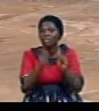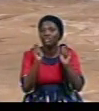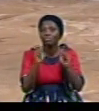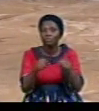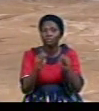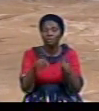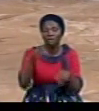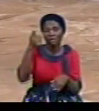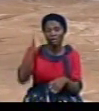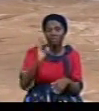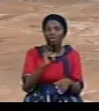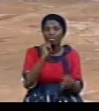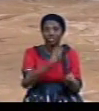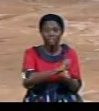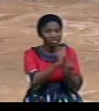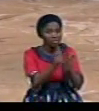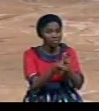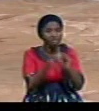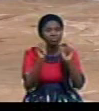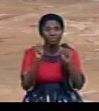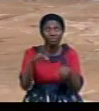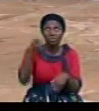unchangeable God